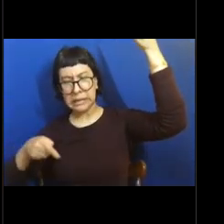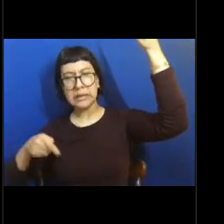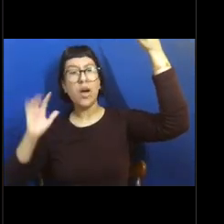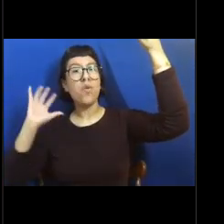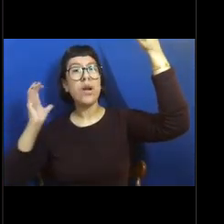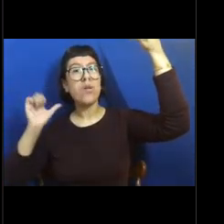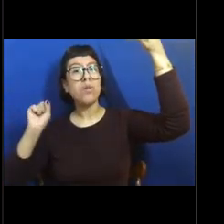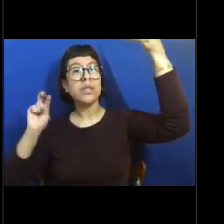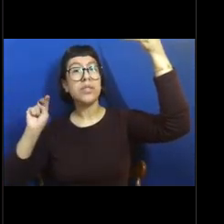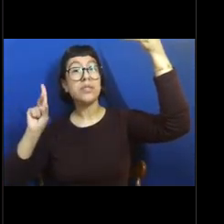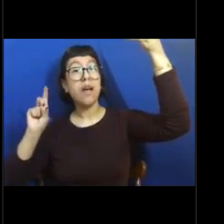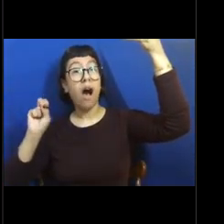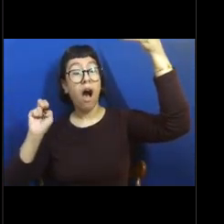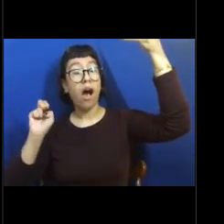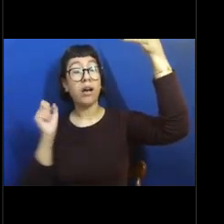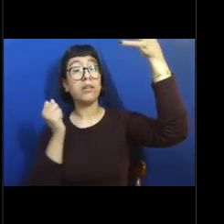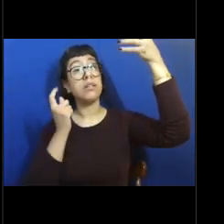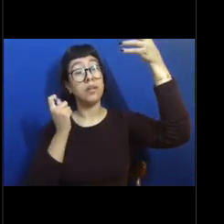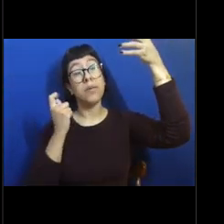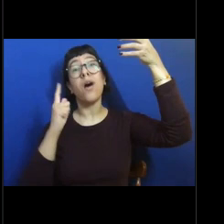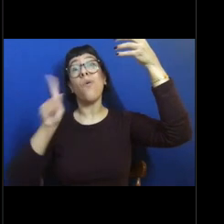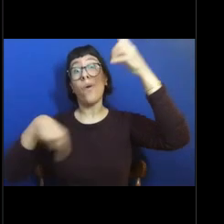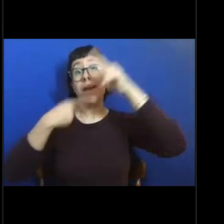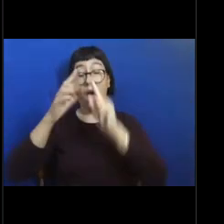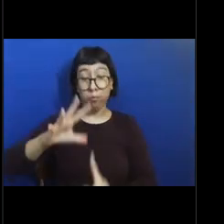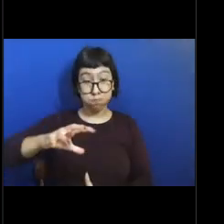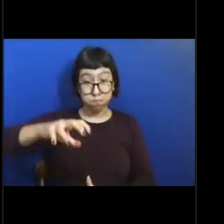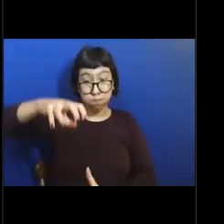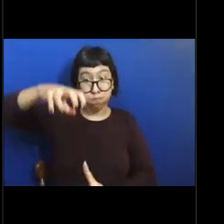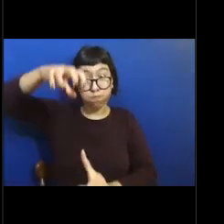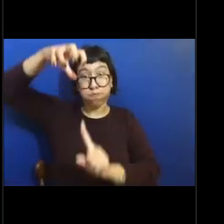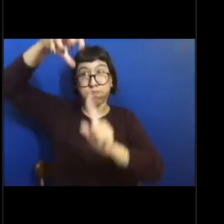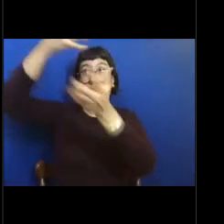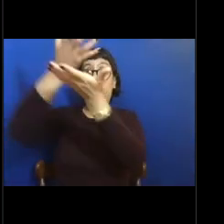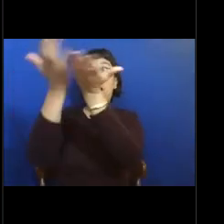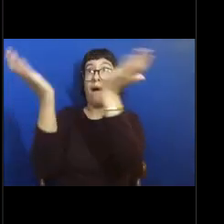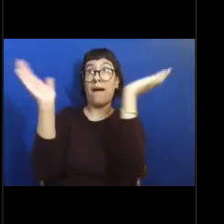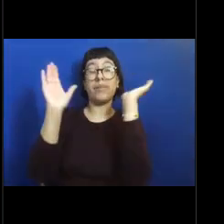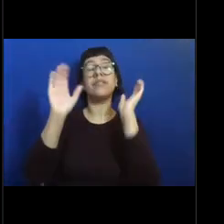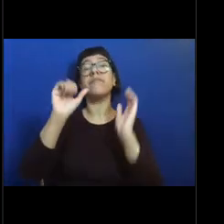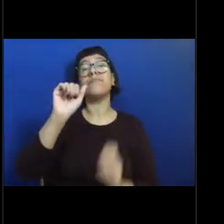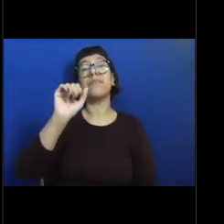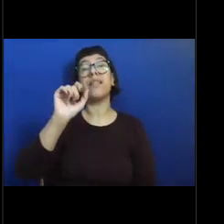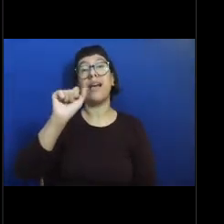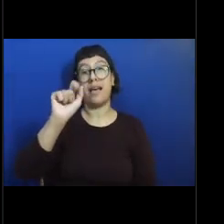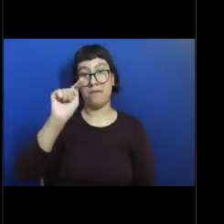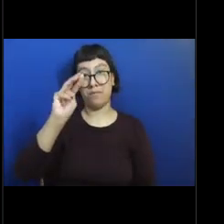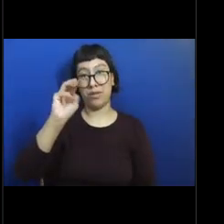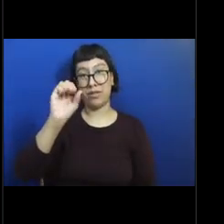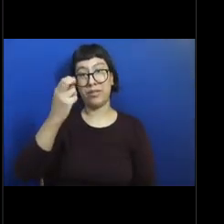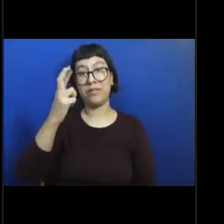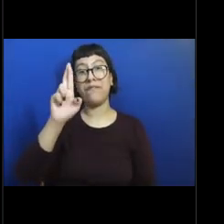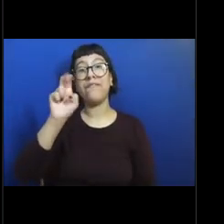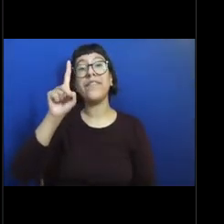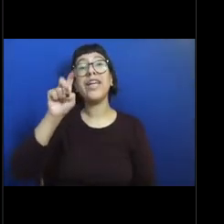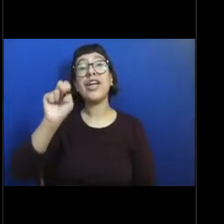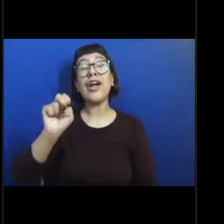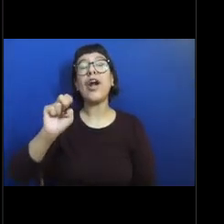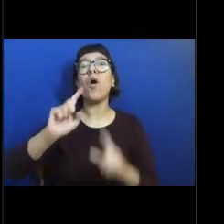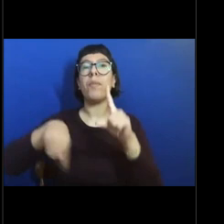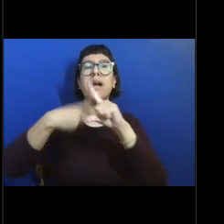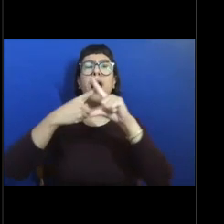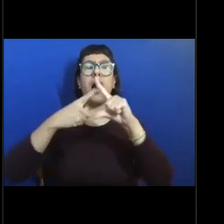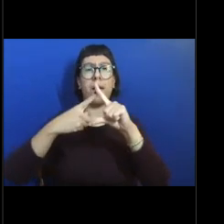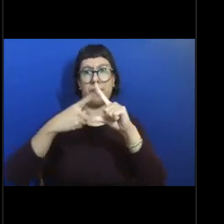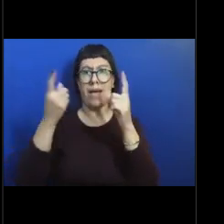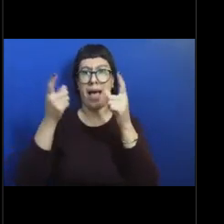it's going to expand and it's going to get a lot bigger. And eventually that balloon will be almost the size of, let's say, your school bus, and